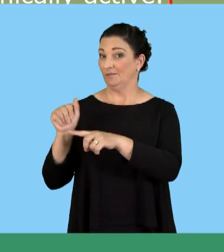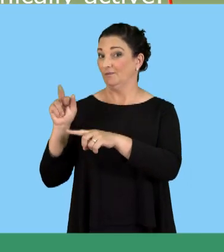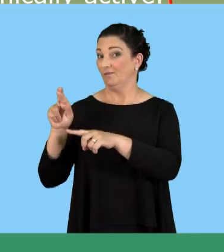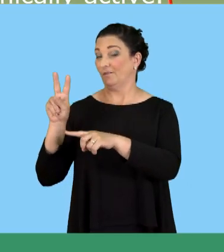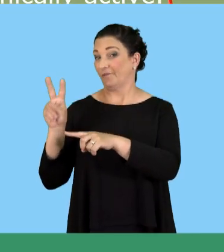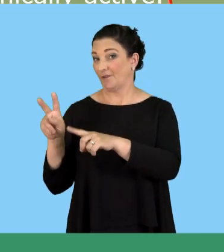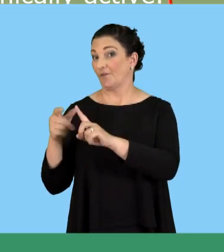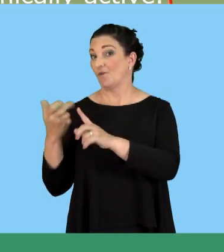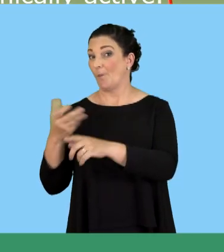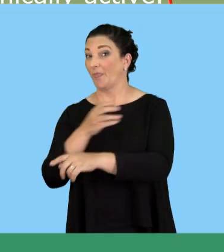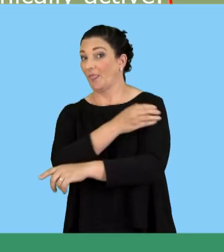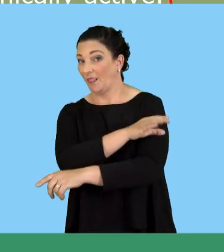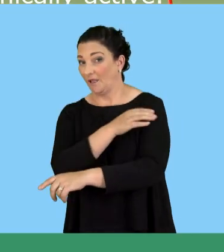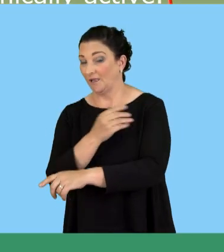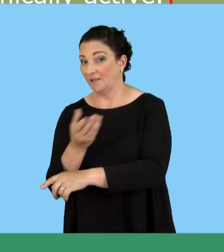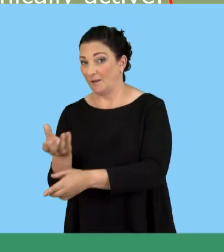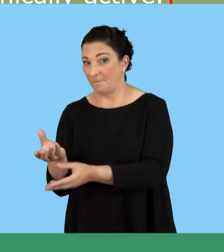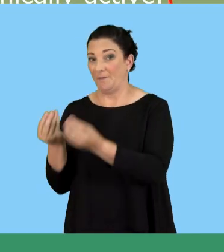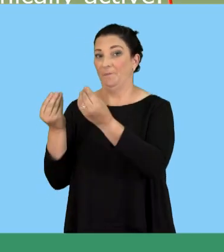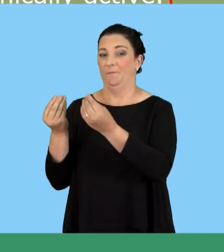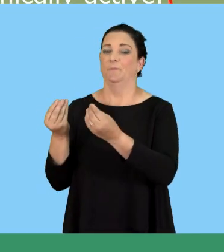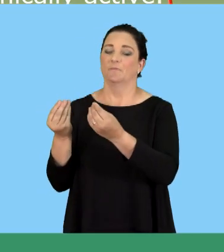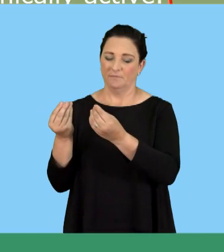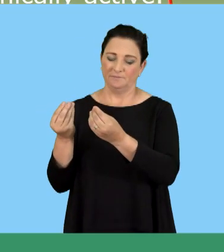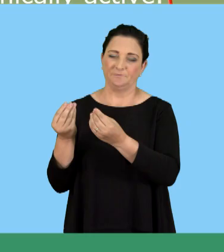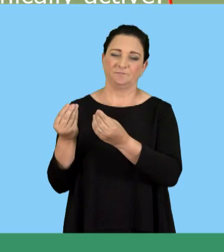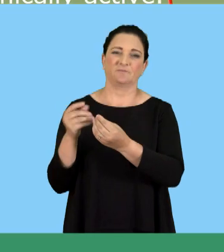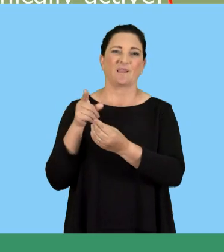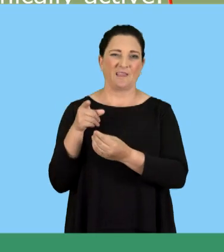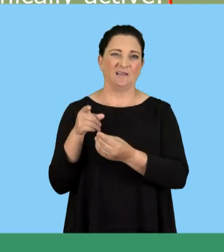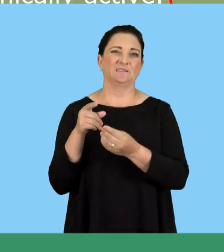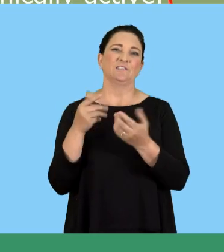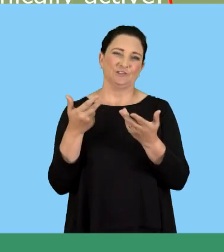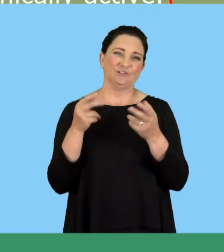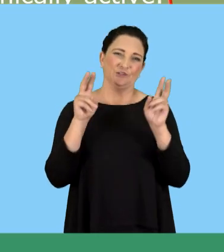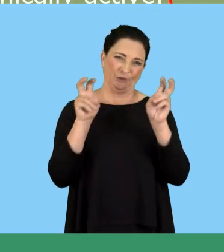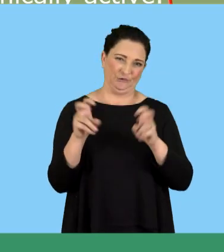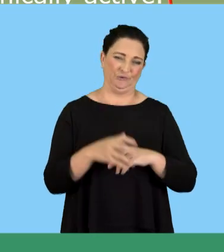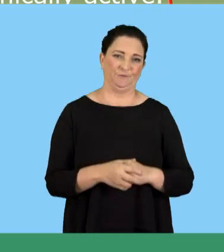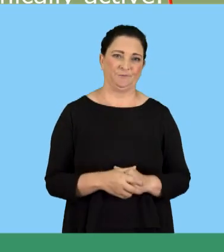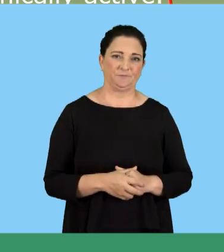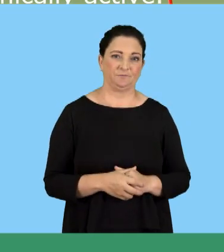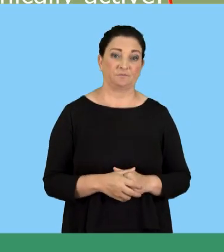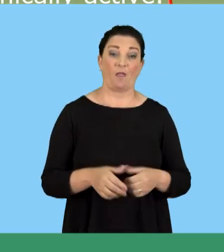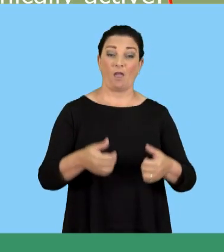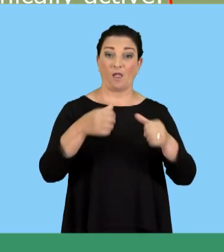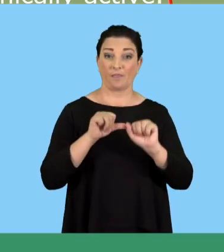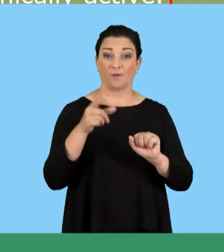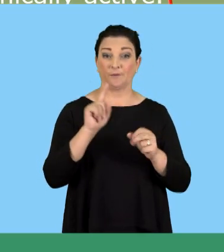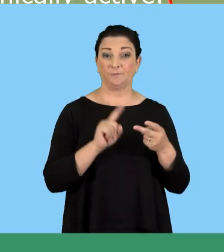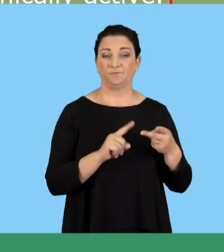collect ARVs from the clinic. That is one of the socioeconomic issues. And another one is